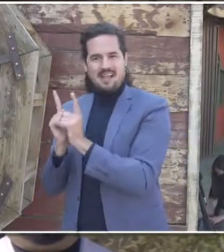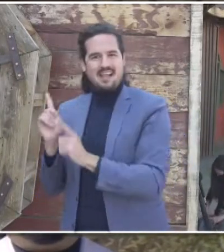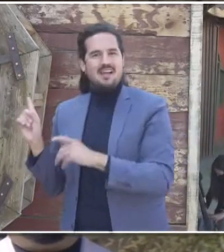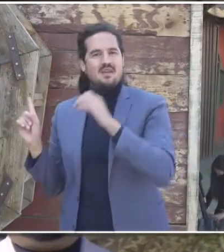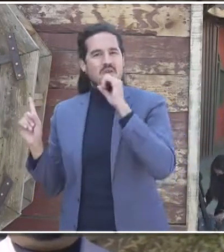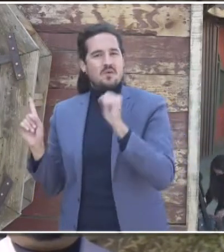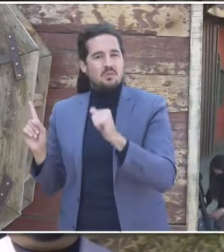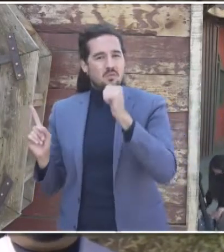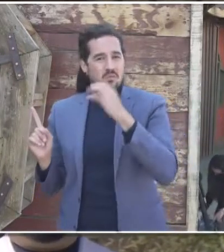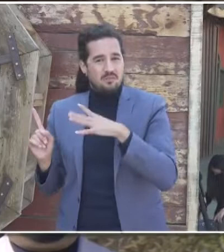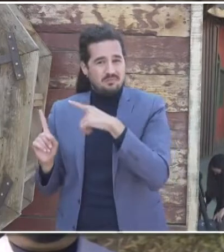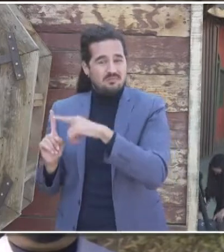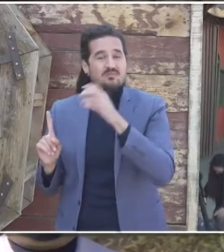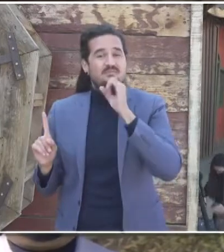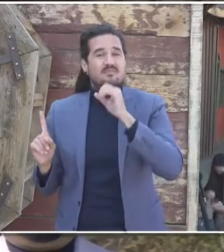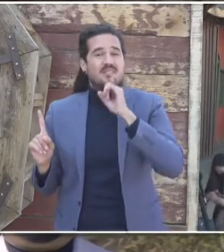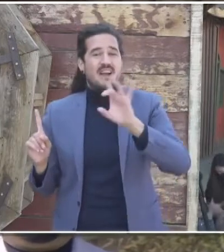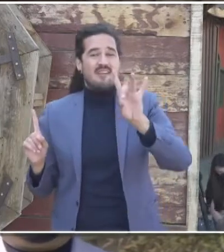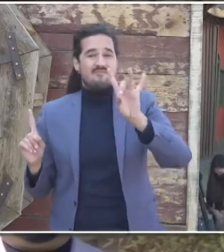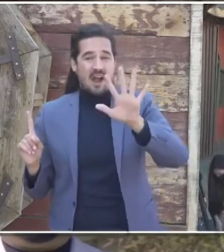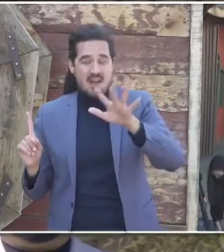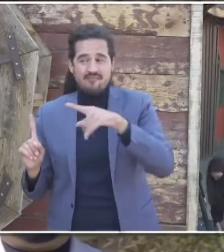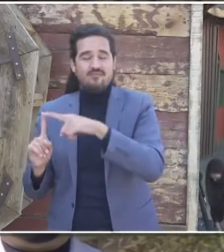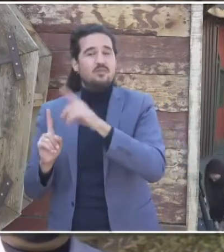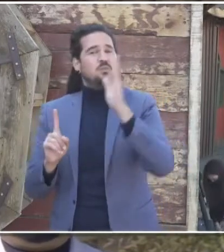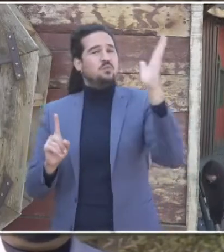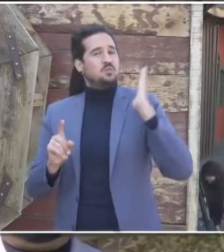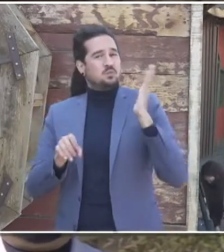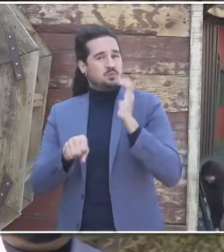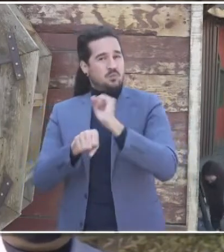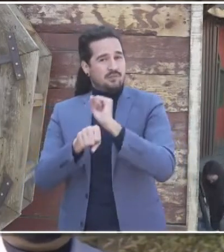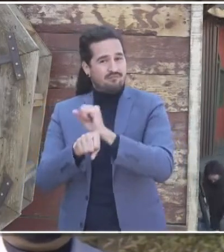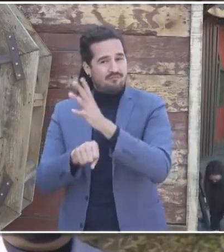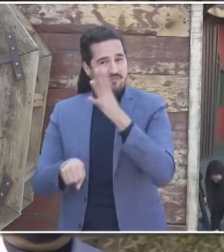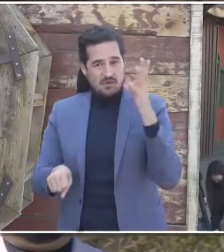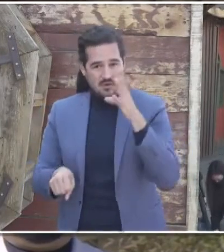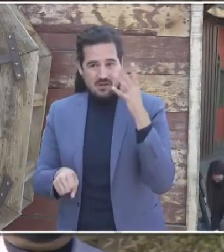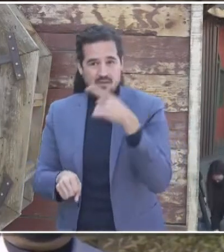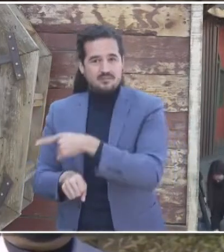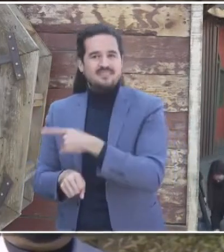Pfizer shot. She's here with her husband as well. She represents now the